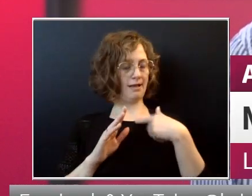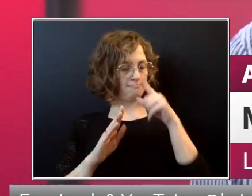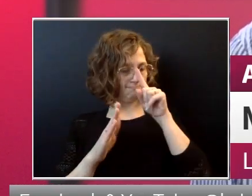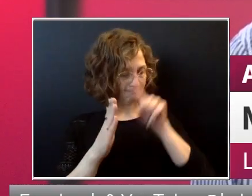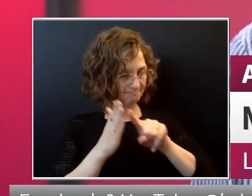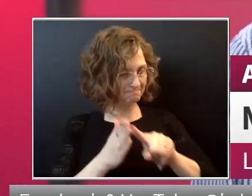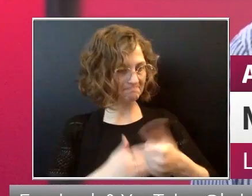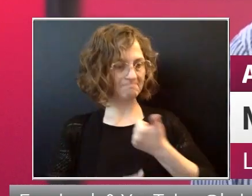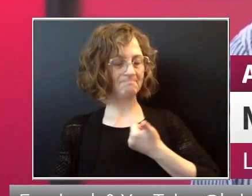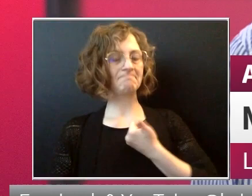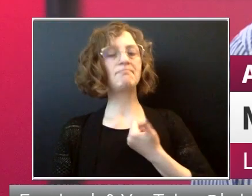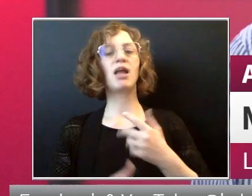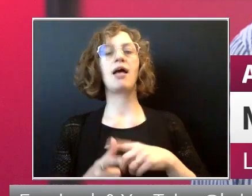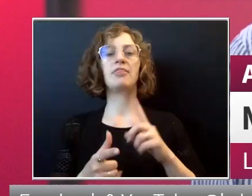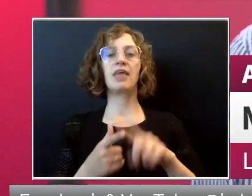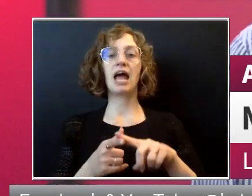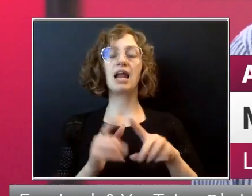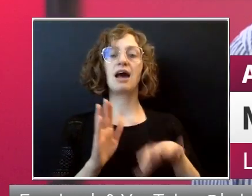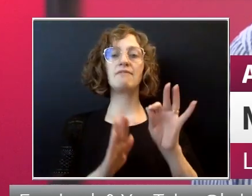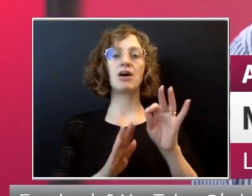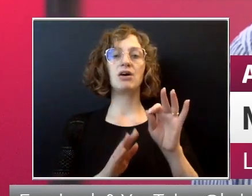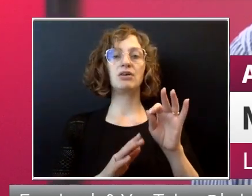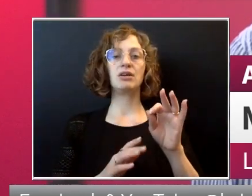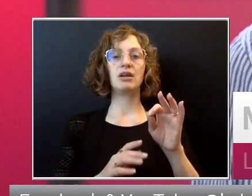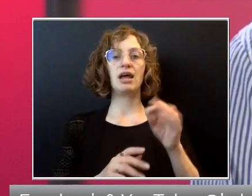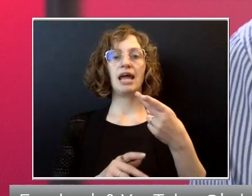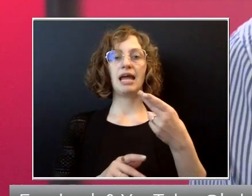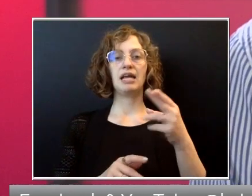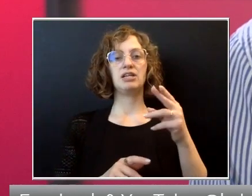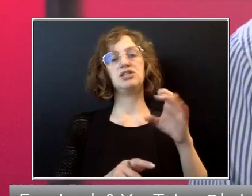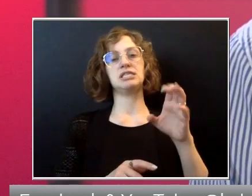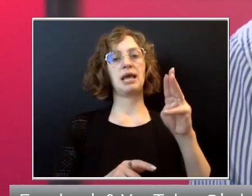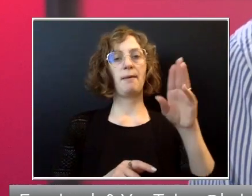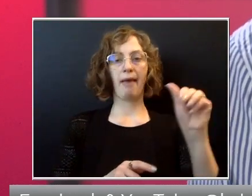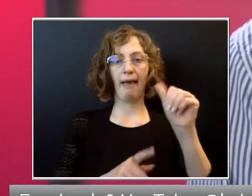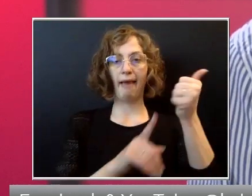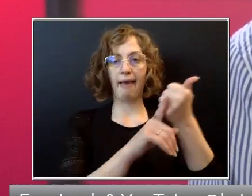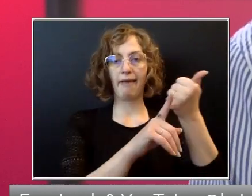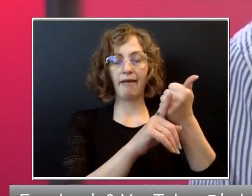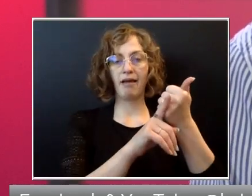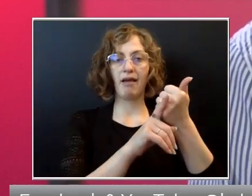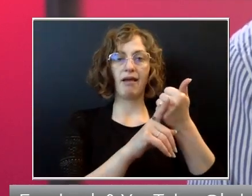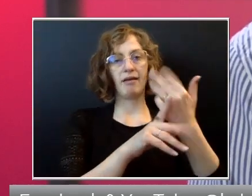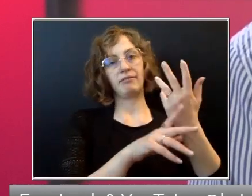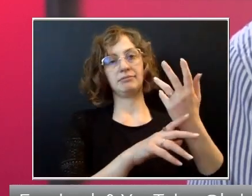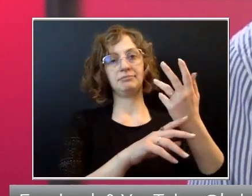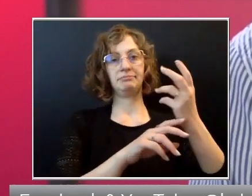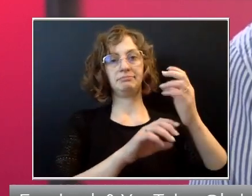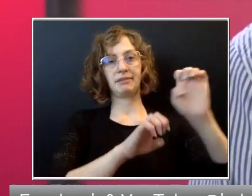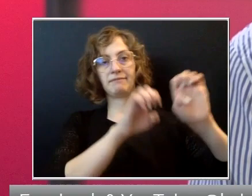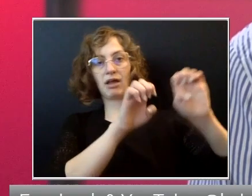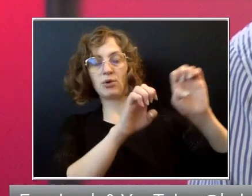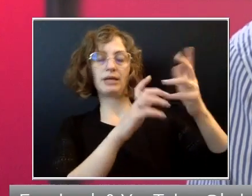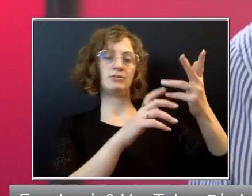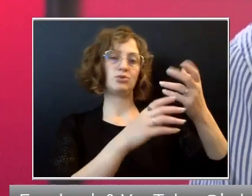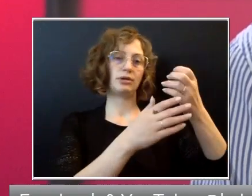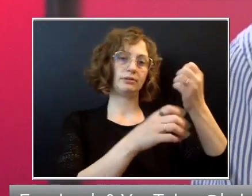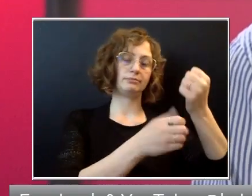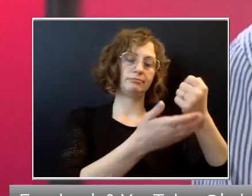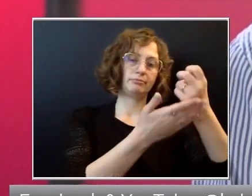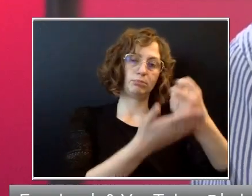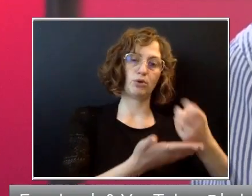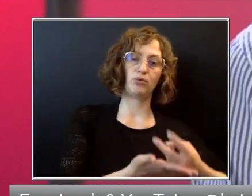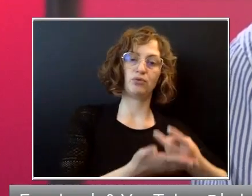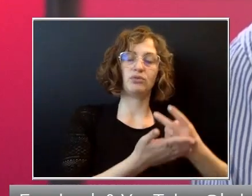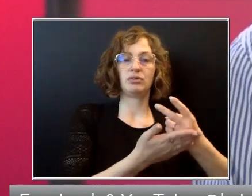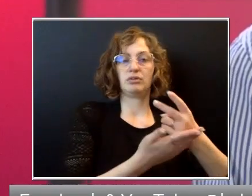discovered the HCMA that evaluates and approves either doctors, hospitals, or clinics to be considered